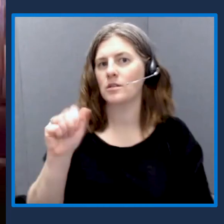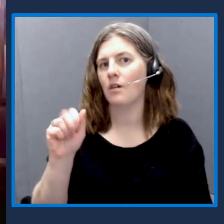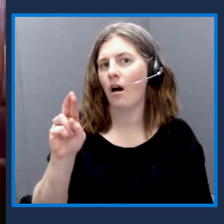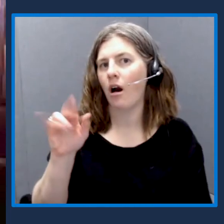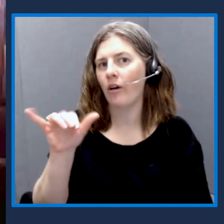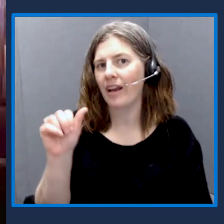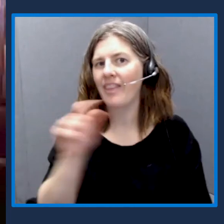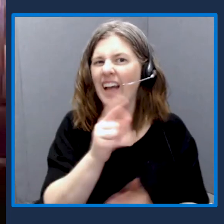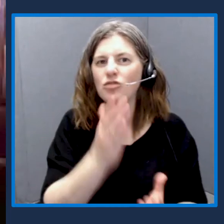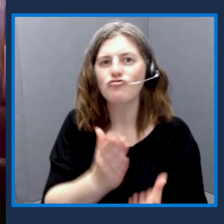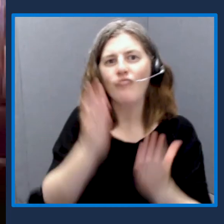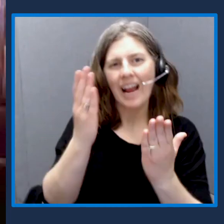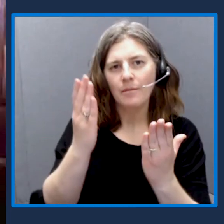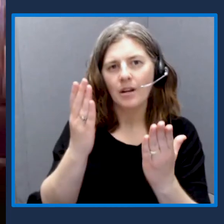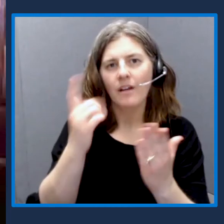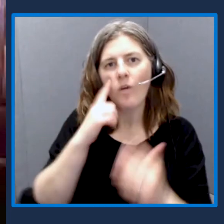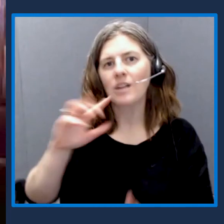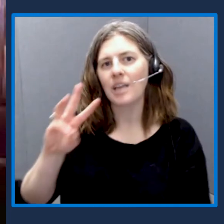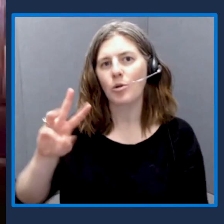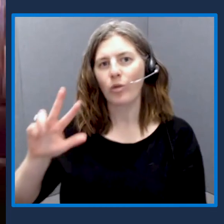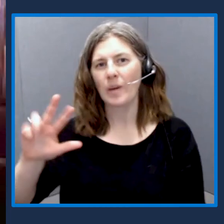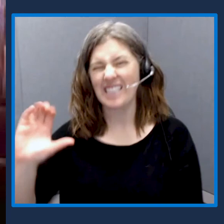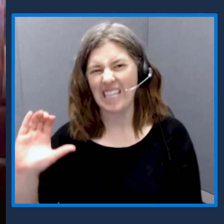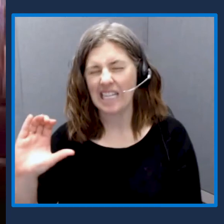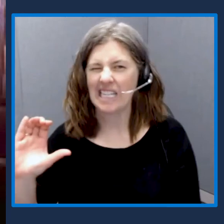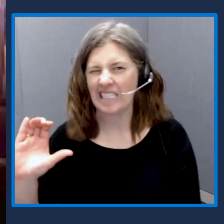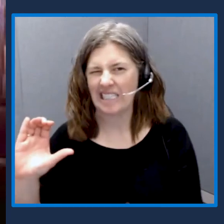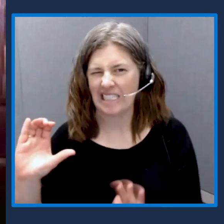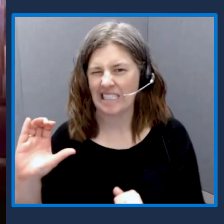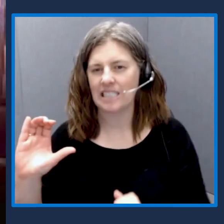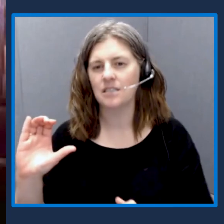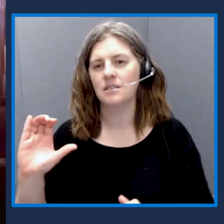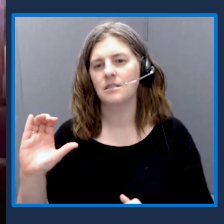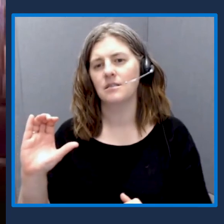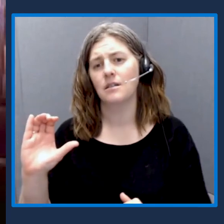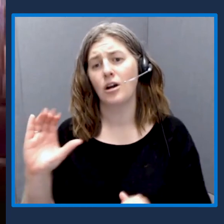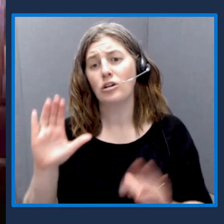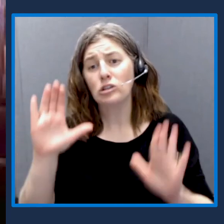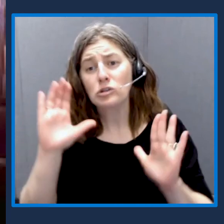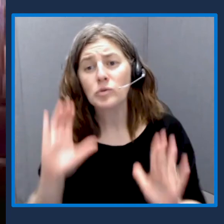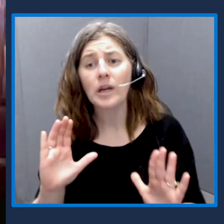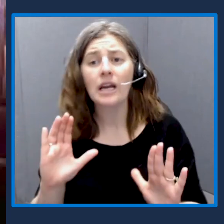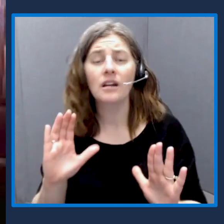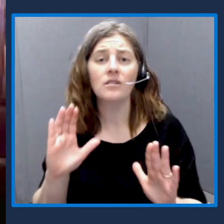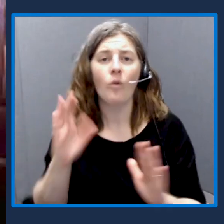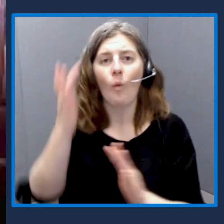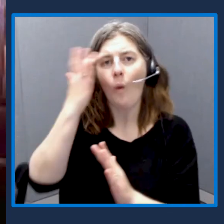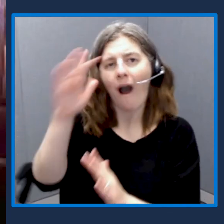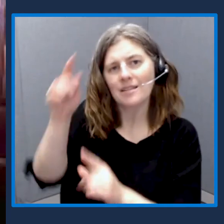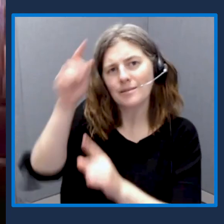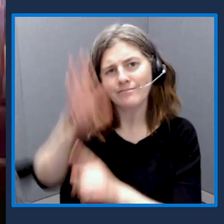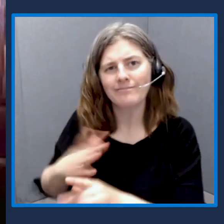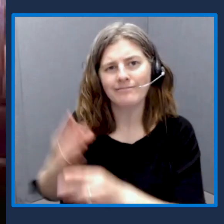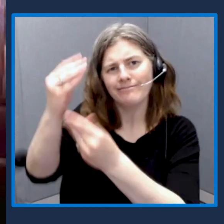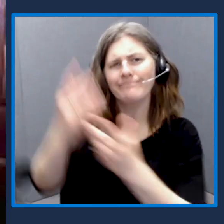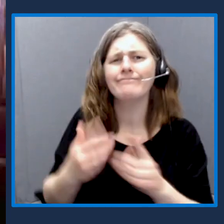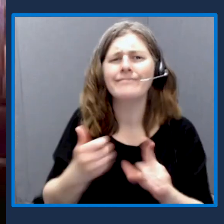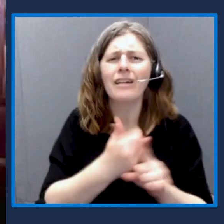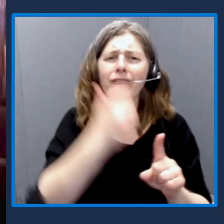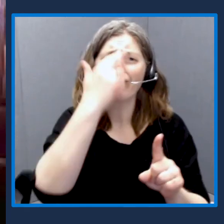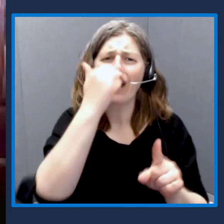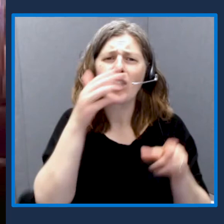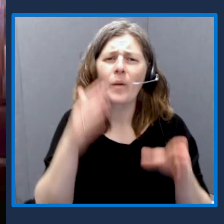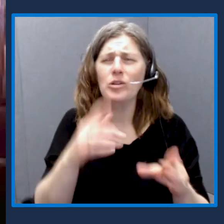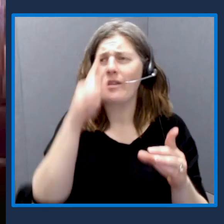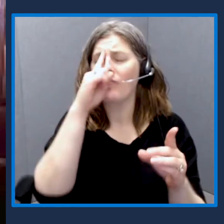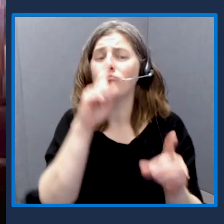recommended draft of the W3C. Great and wise Steve Faulkner. It's just a funny way to think of it. It's